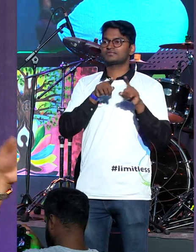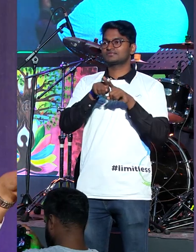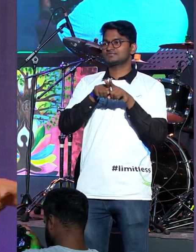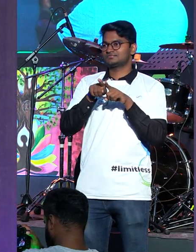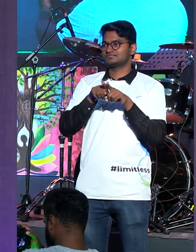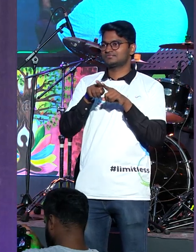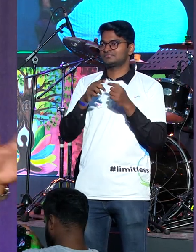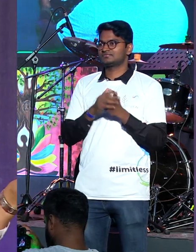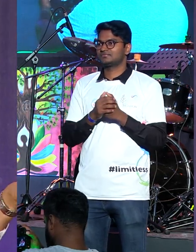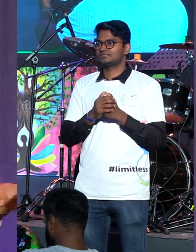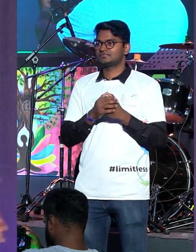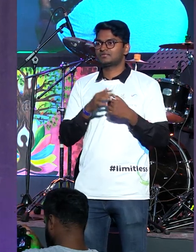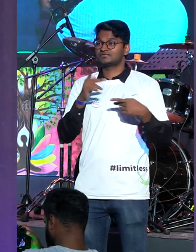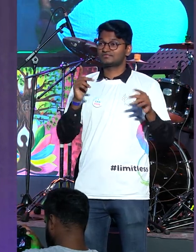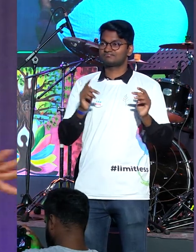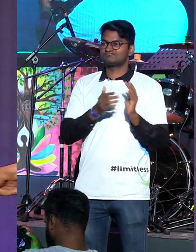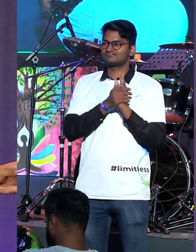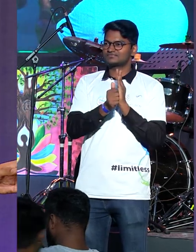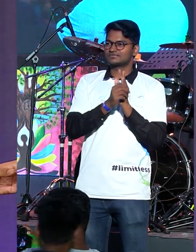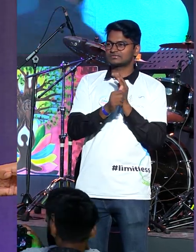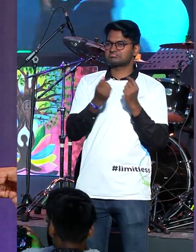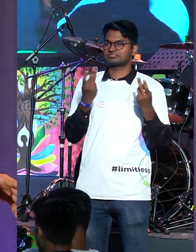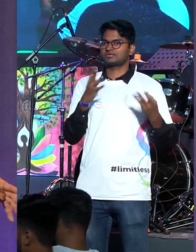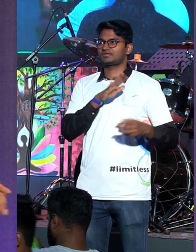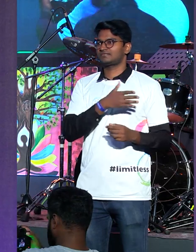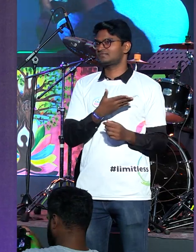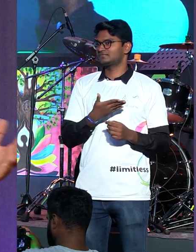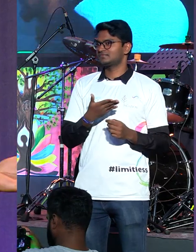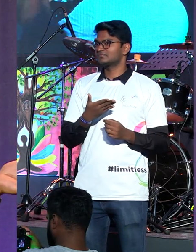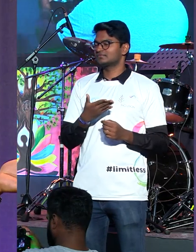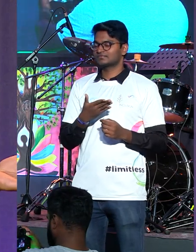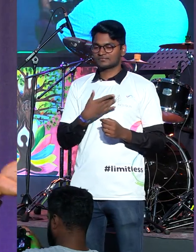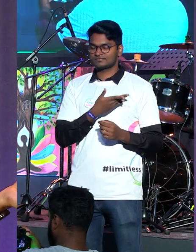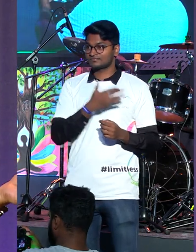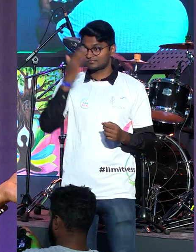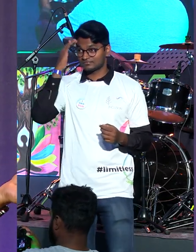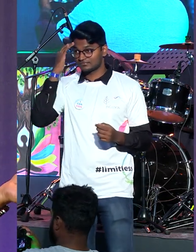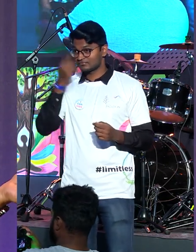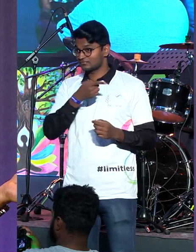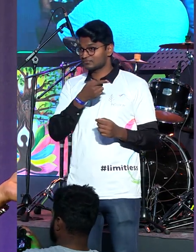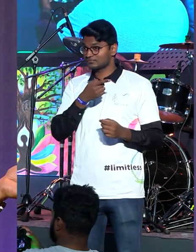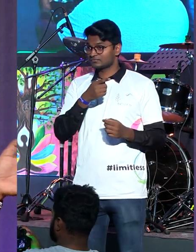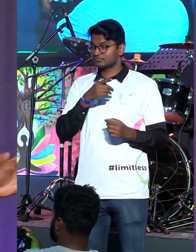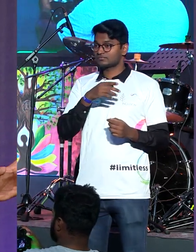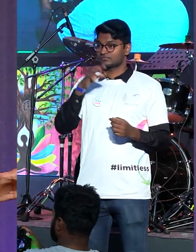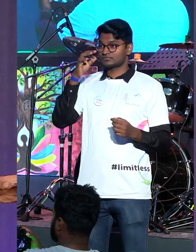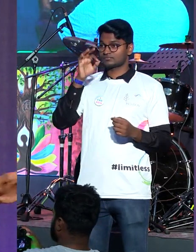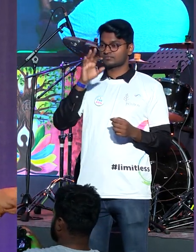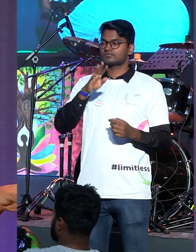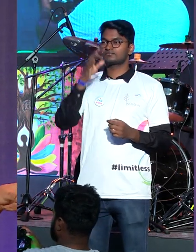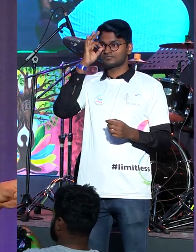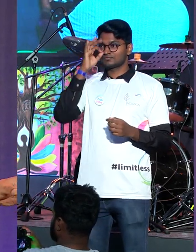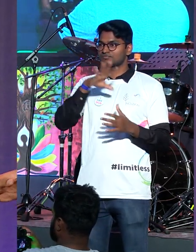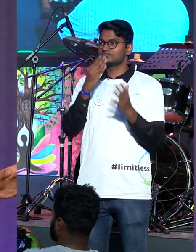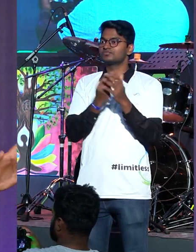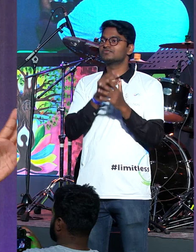Who's multiple talents, good at almost everything she does. She's done more than 40 different films in 10 languages. Now, I have no